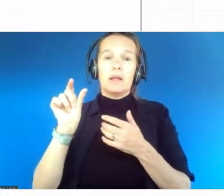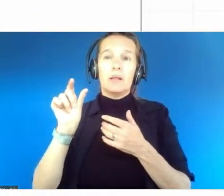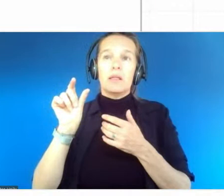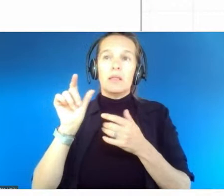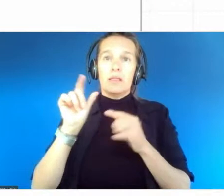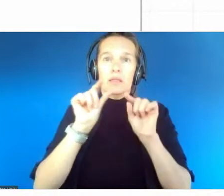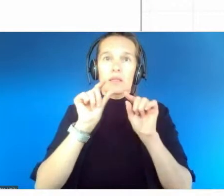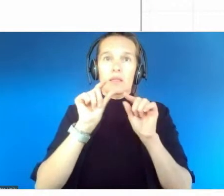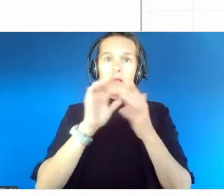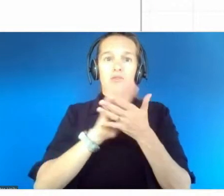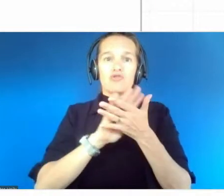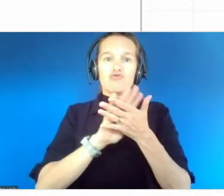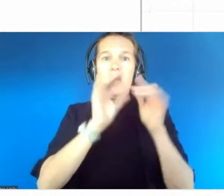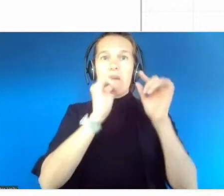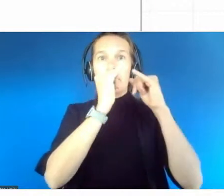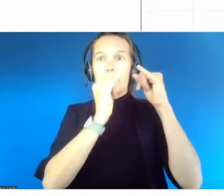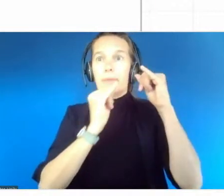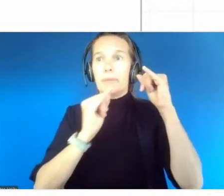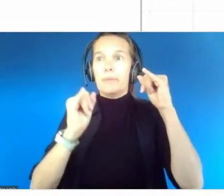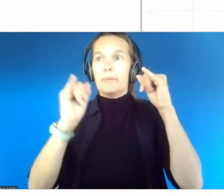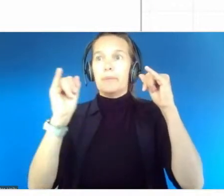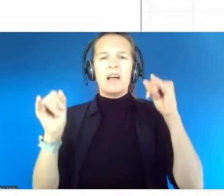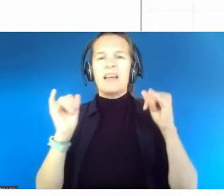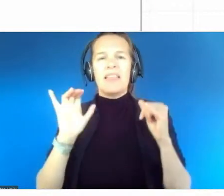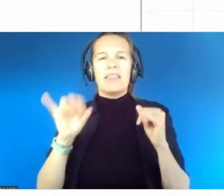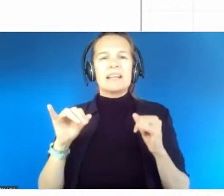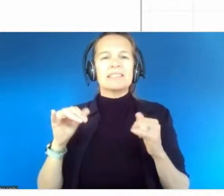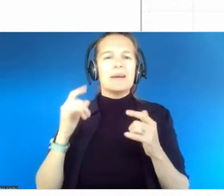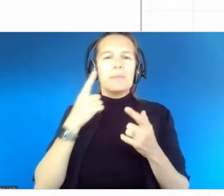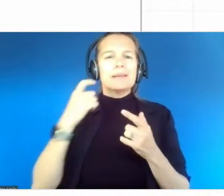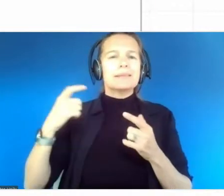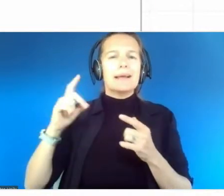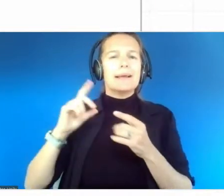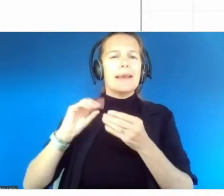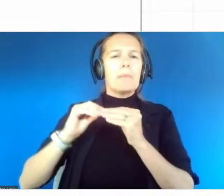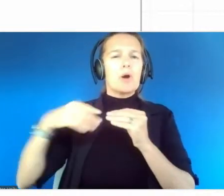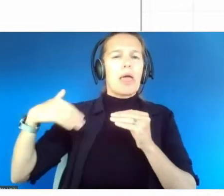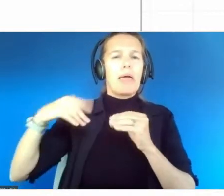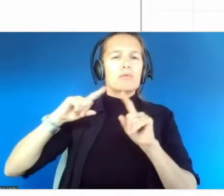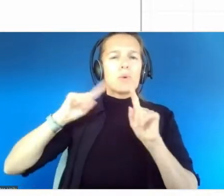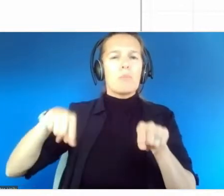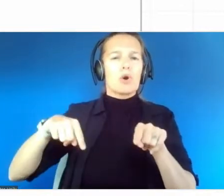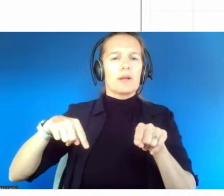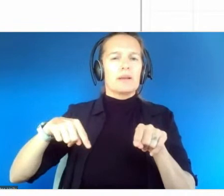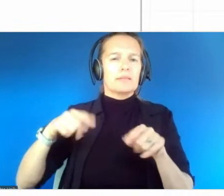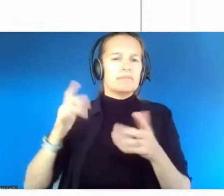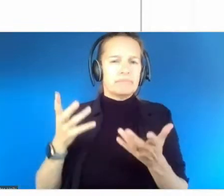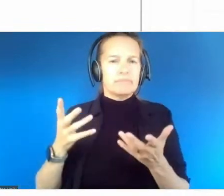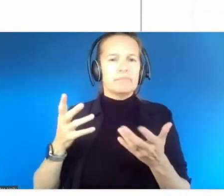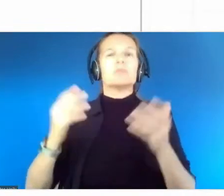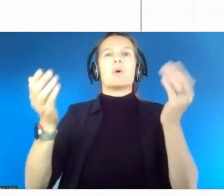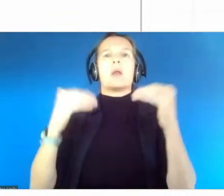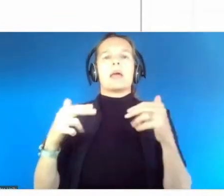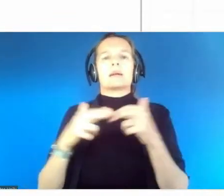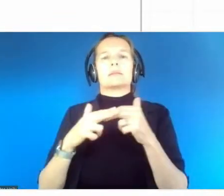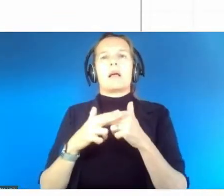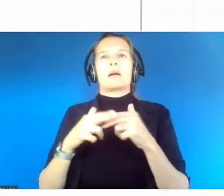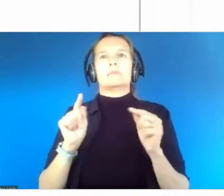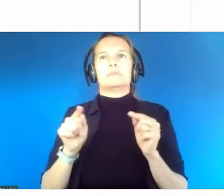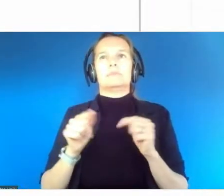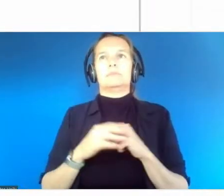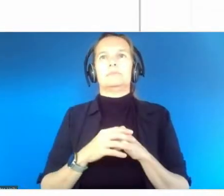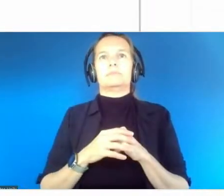data is not as certain because of reporting delays. So that's just what that gray line means. And the next slide